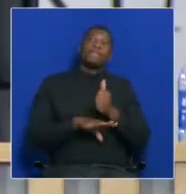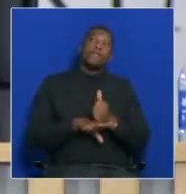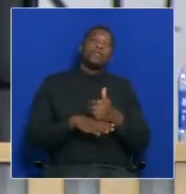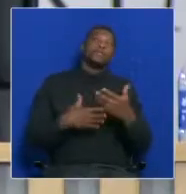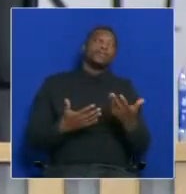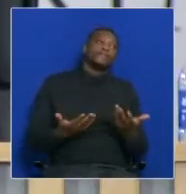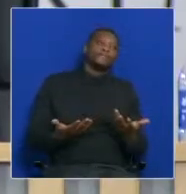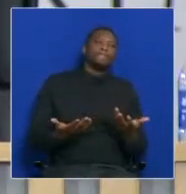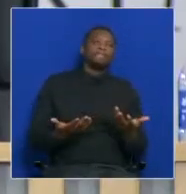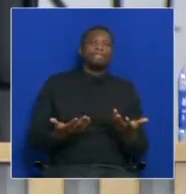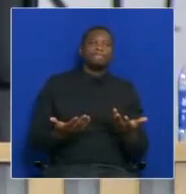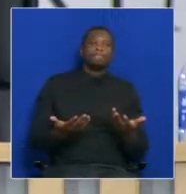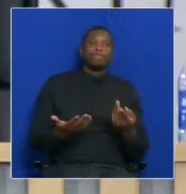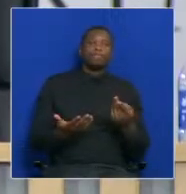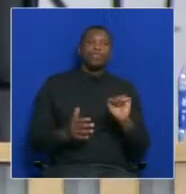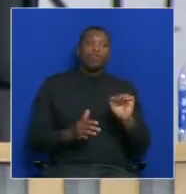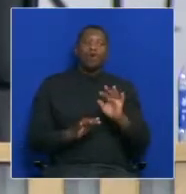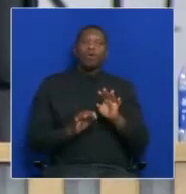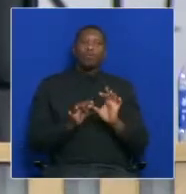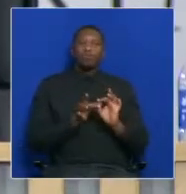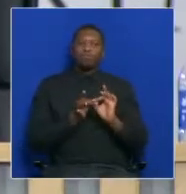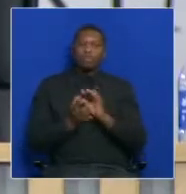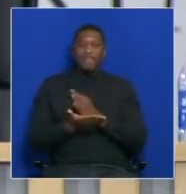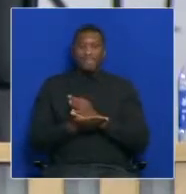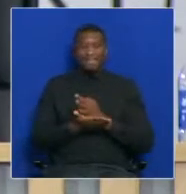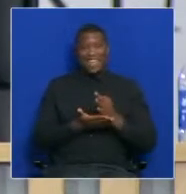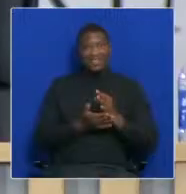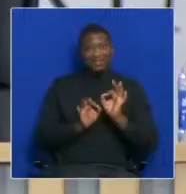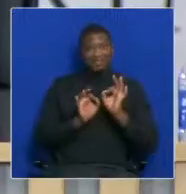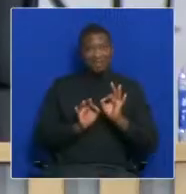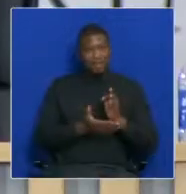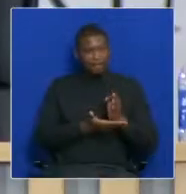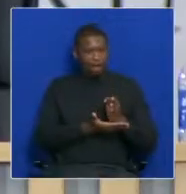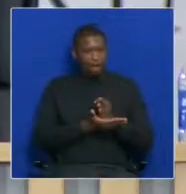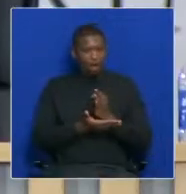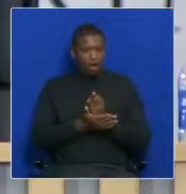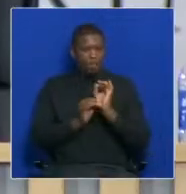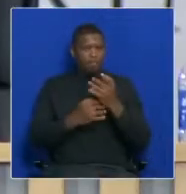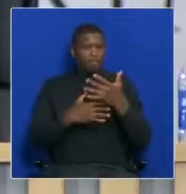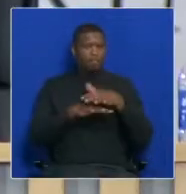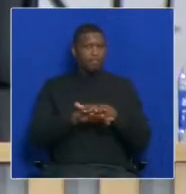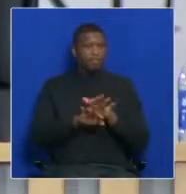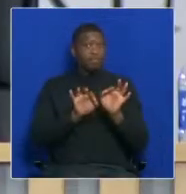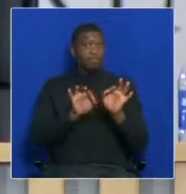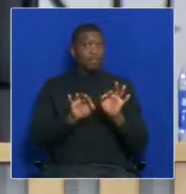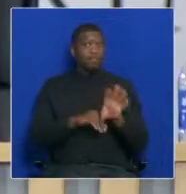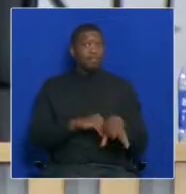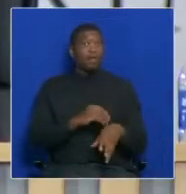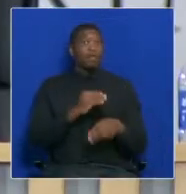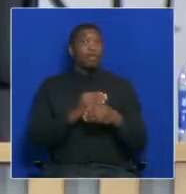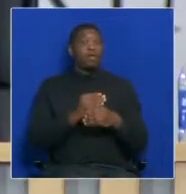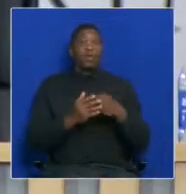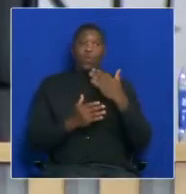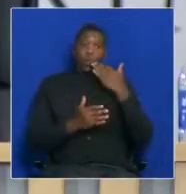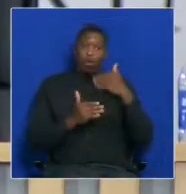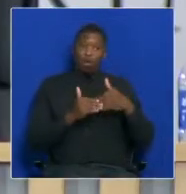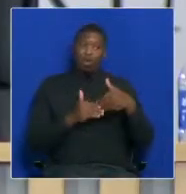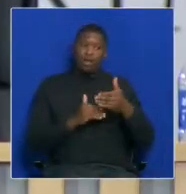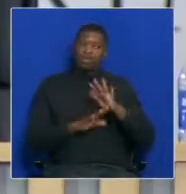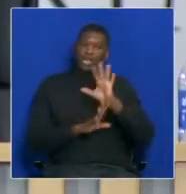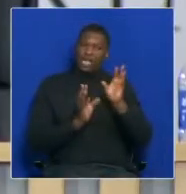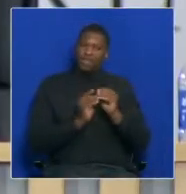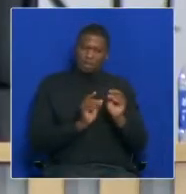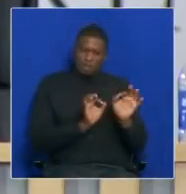the factual basis based on their presentation. And then once we are of the view that